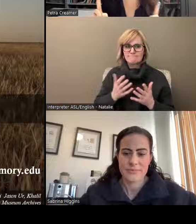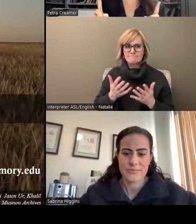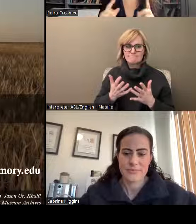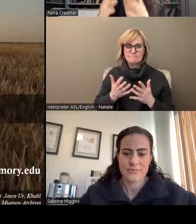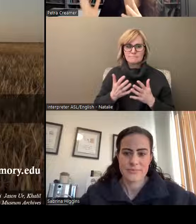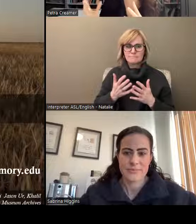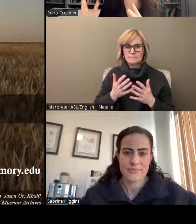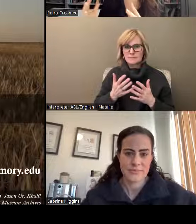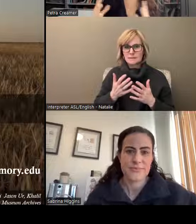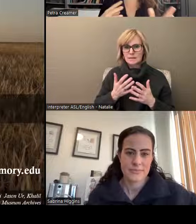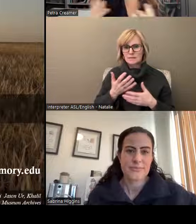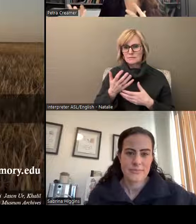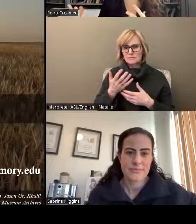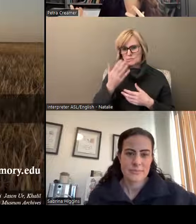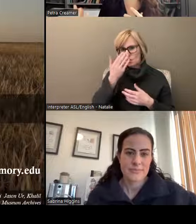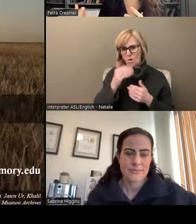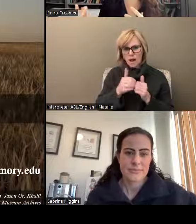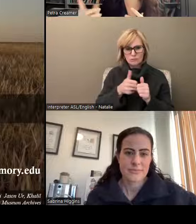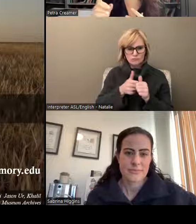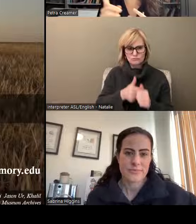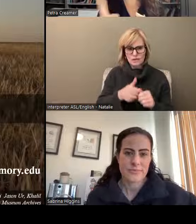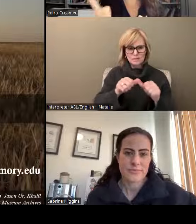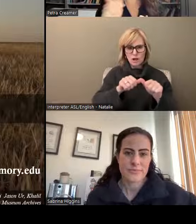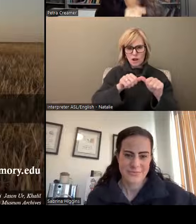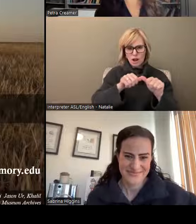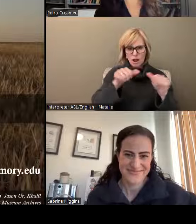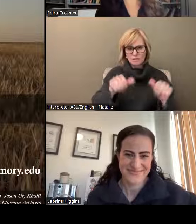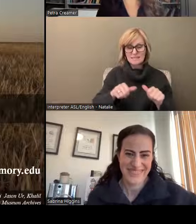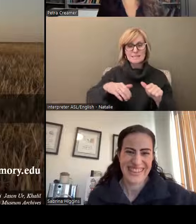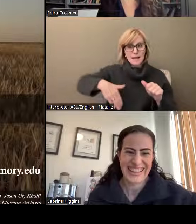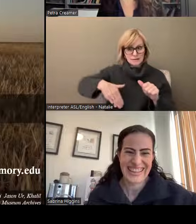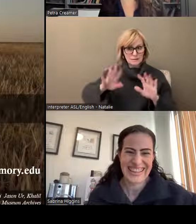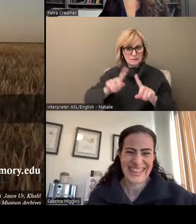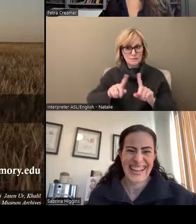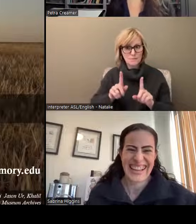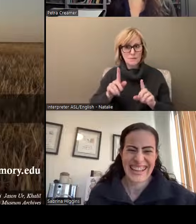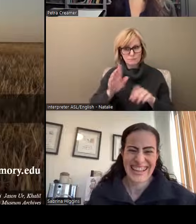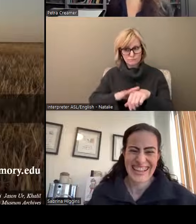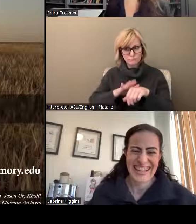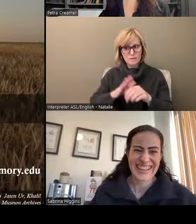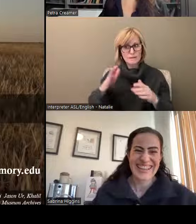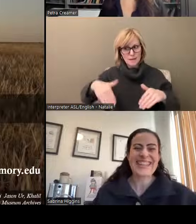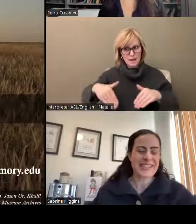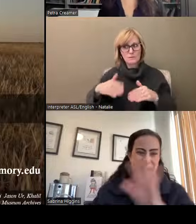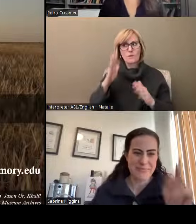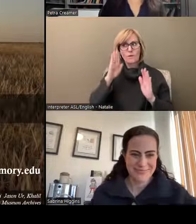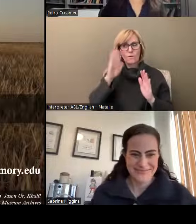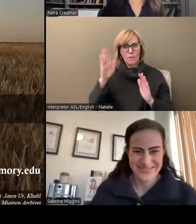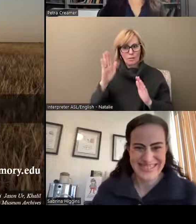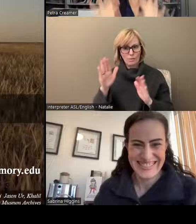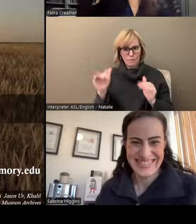tracing the development of domestic architecture to try and identify that yet. The caveat of yet, right? So next